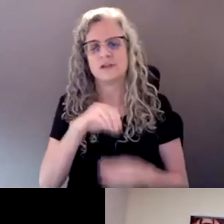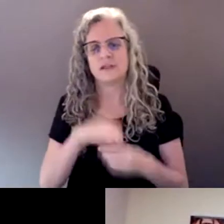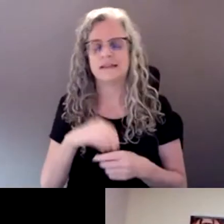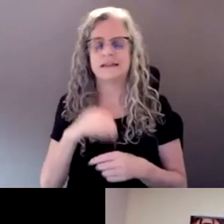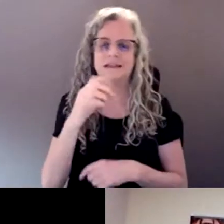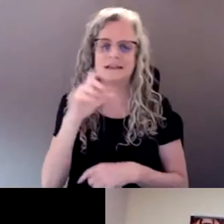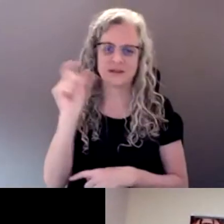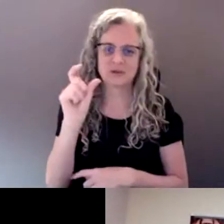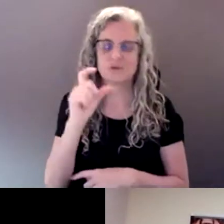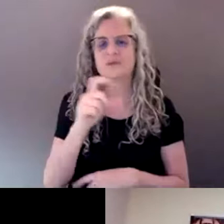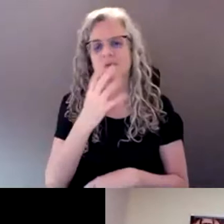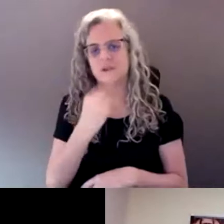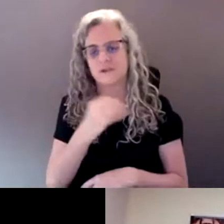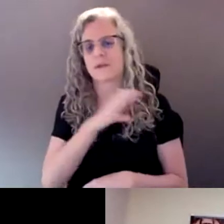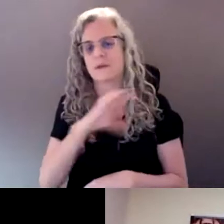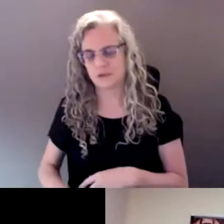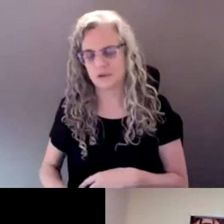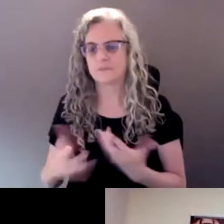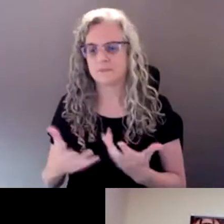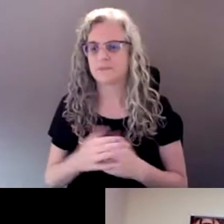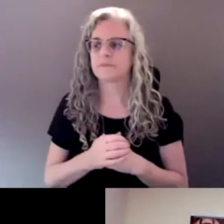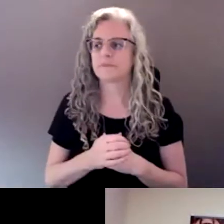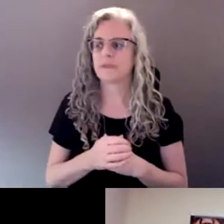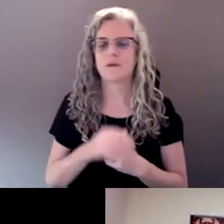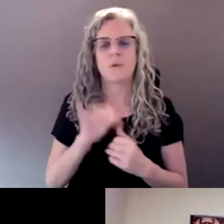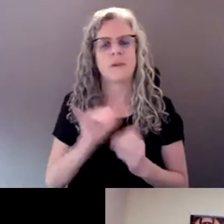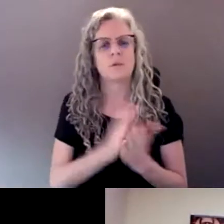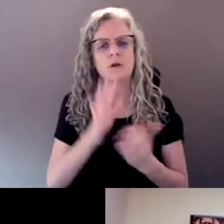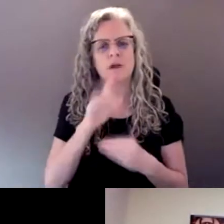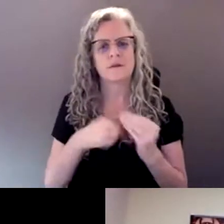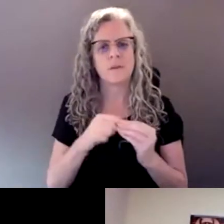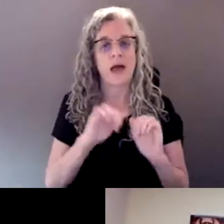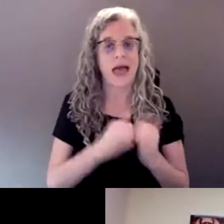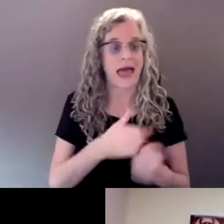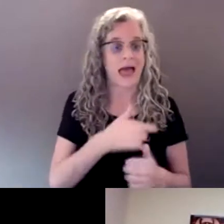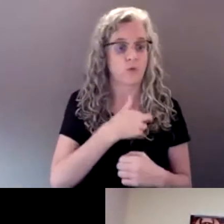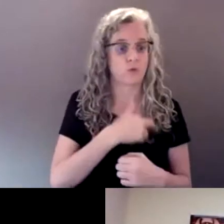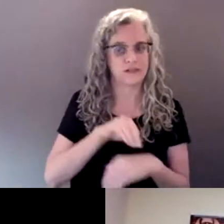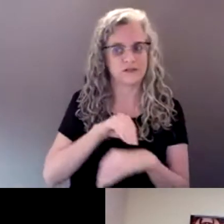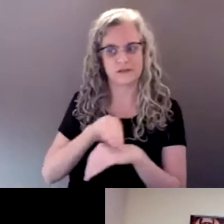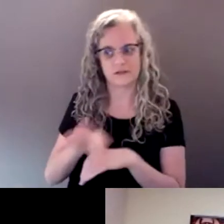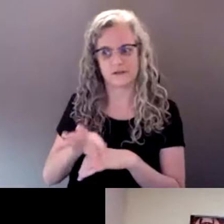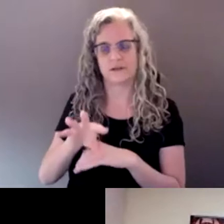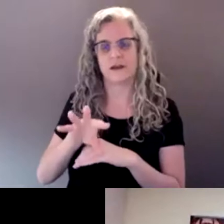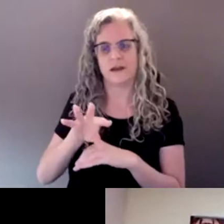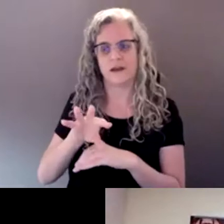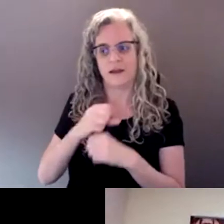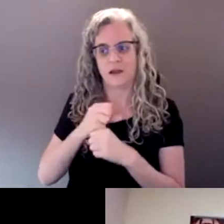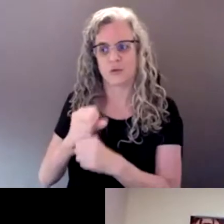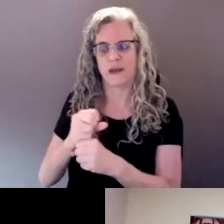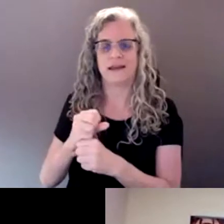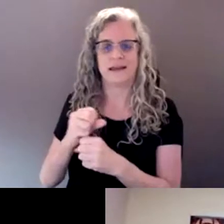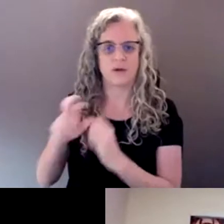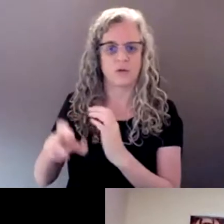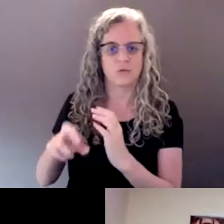about why the role of these religions in creating our racial categories is so difficult to perceive.